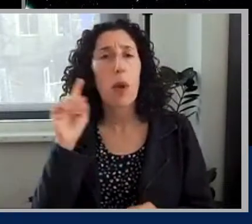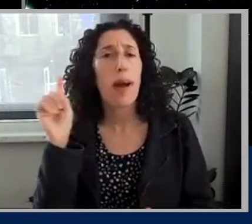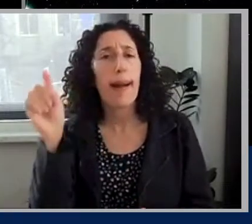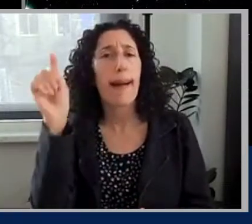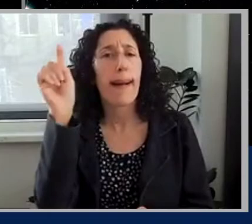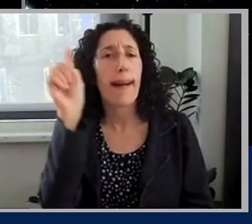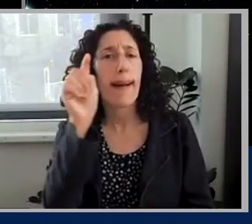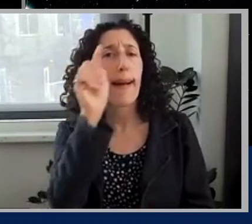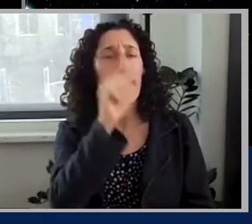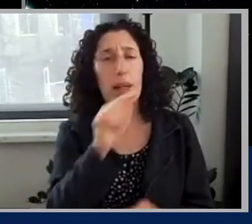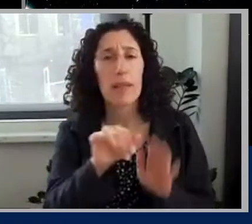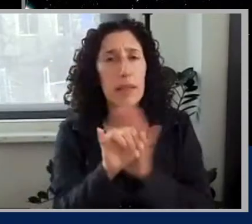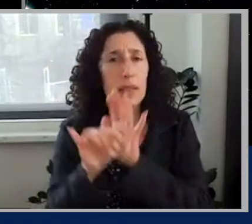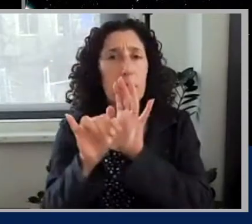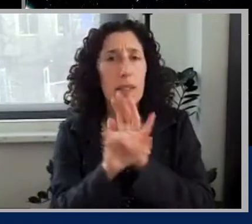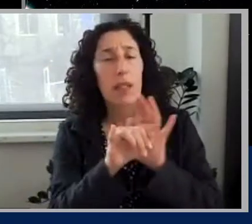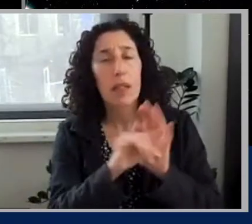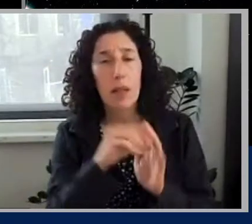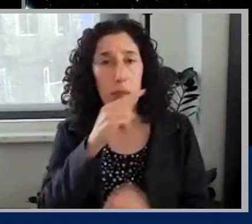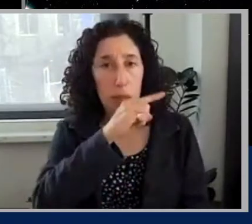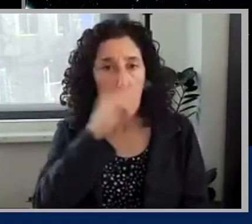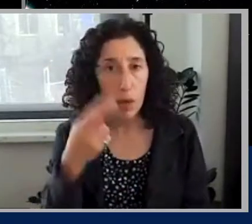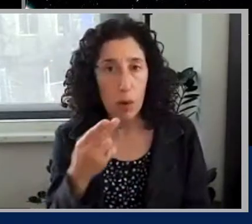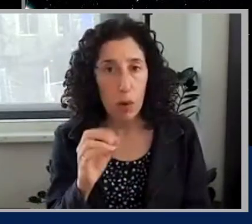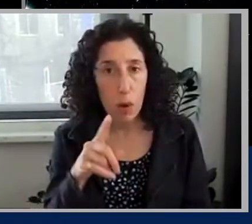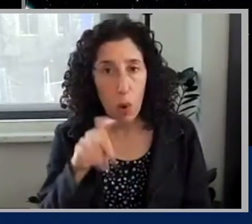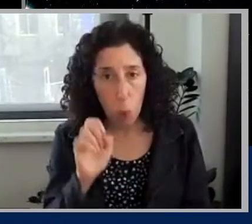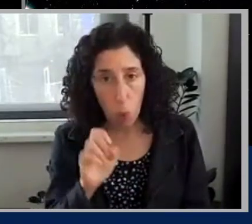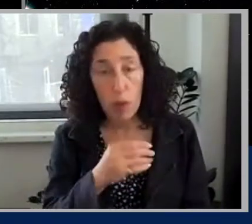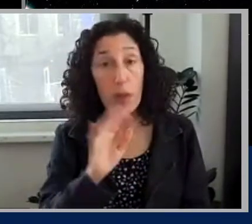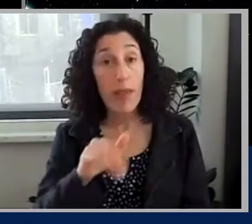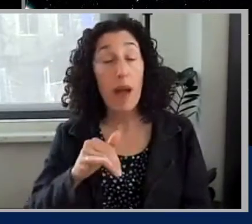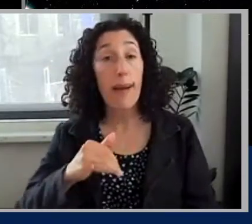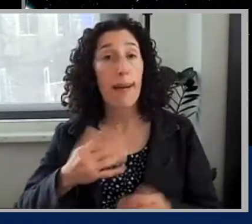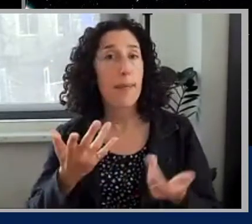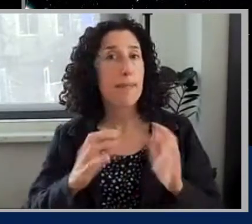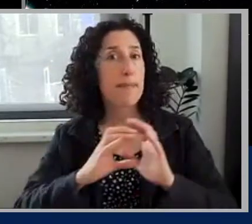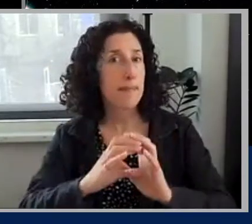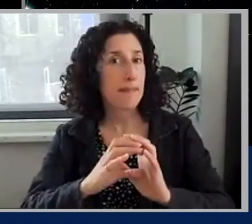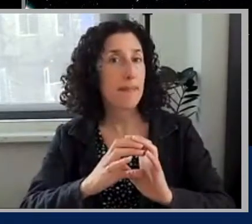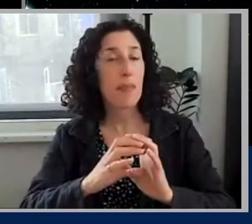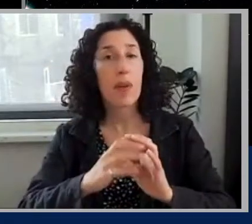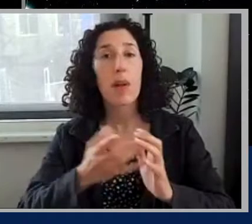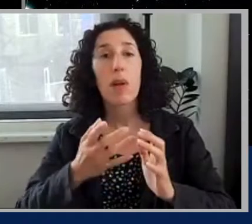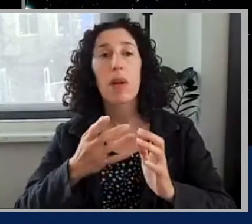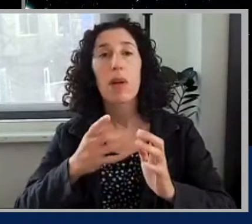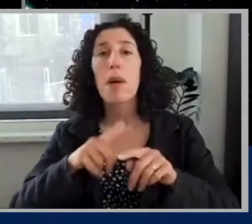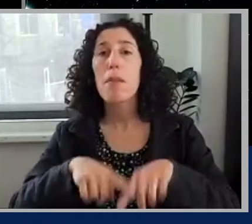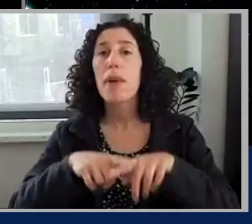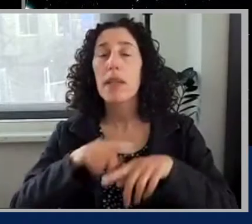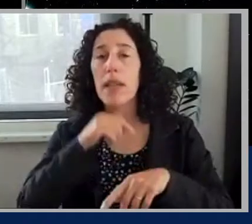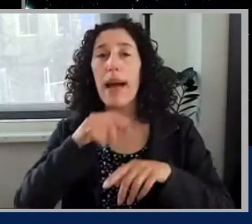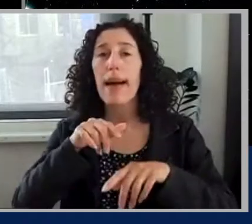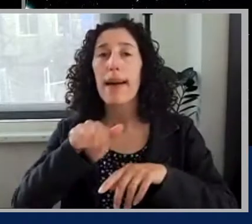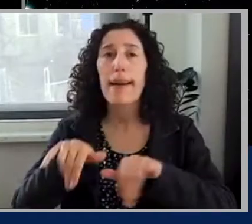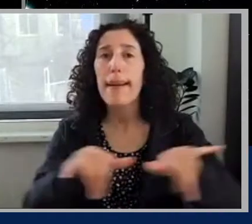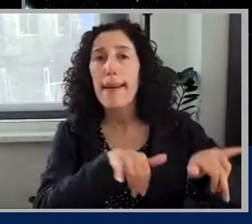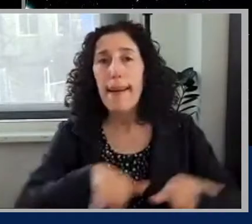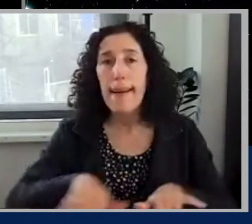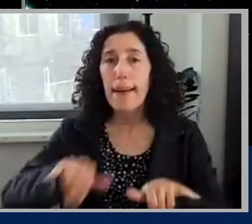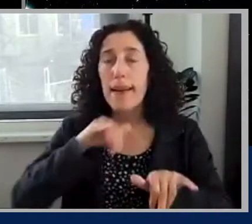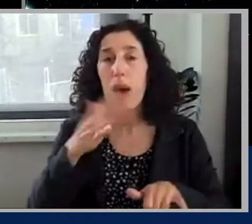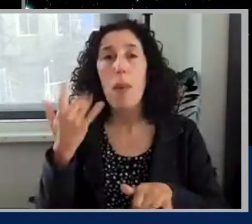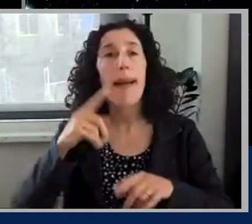that black hole, how much stuff is around it, how active that black hole is, how big that black hole is, all of